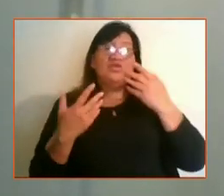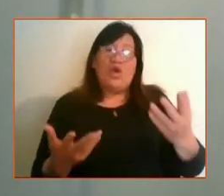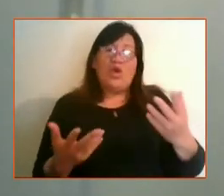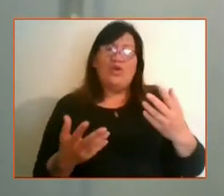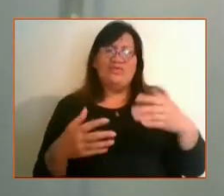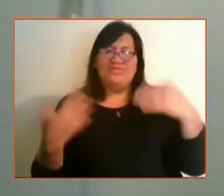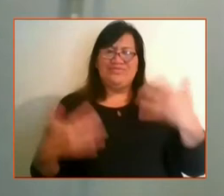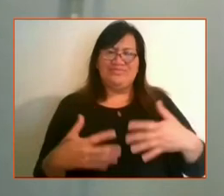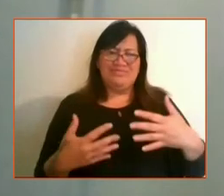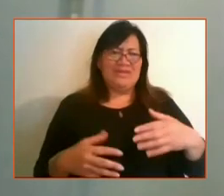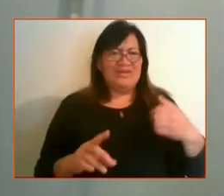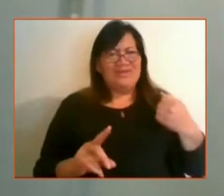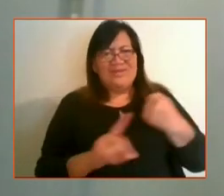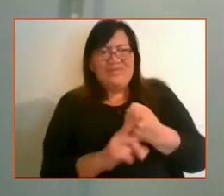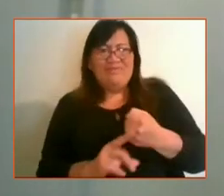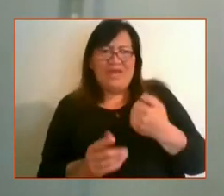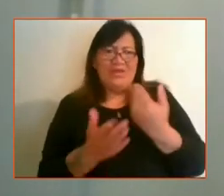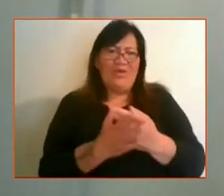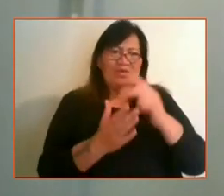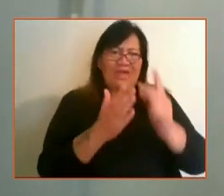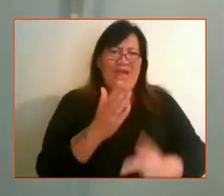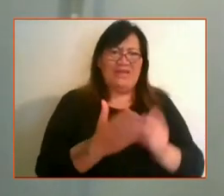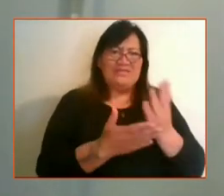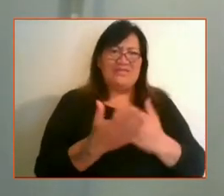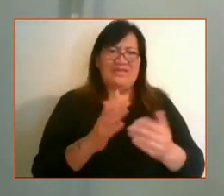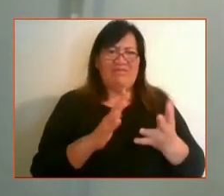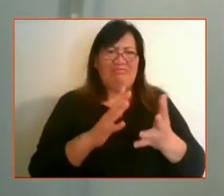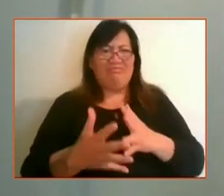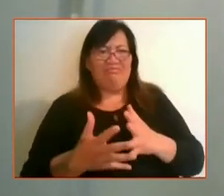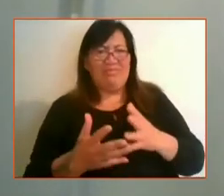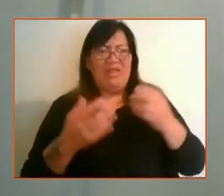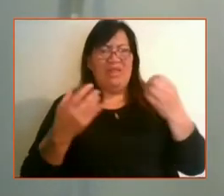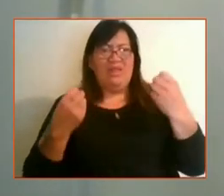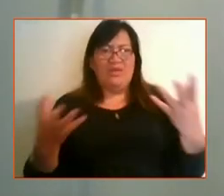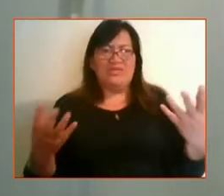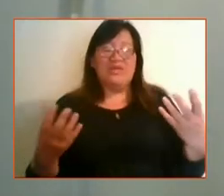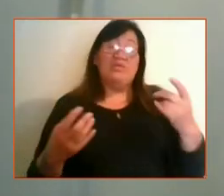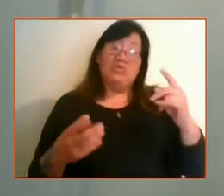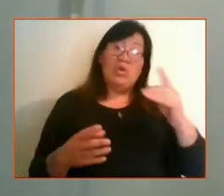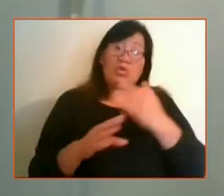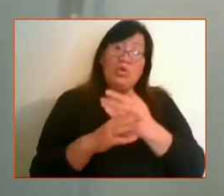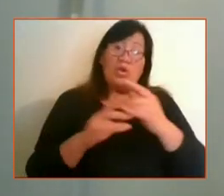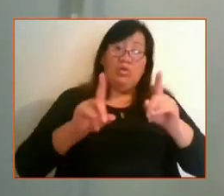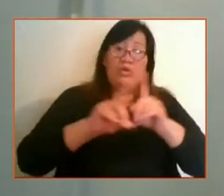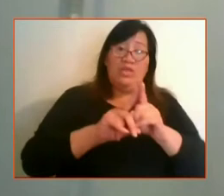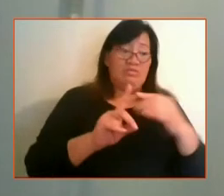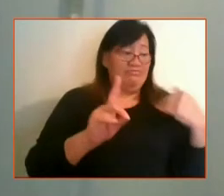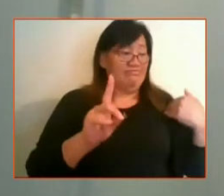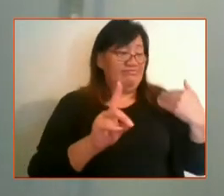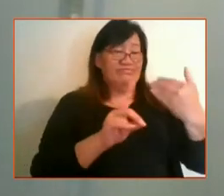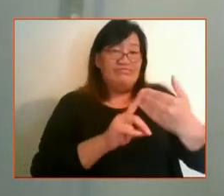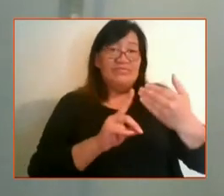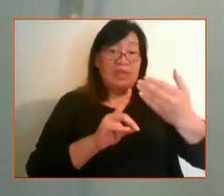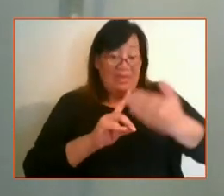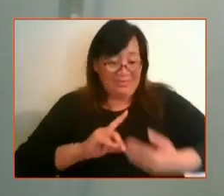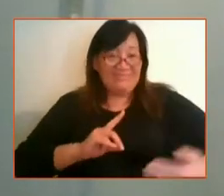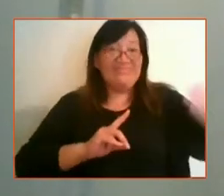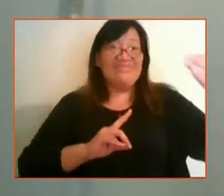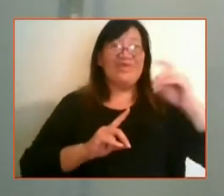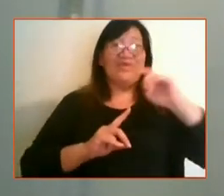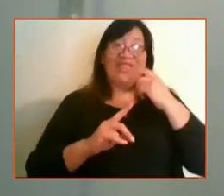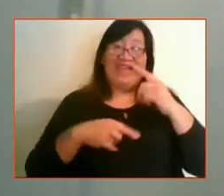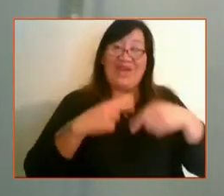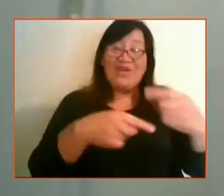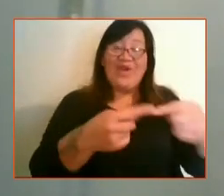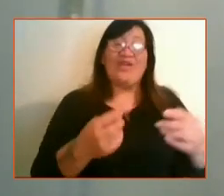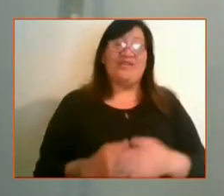by COVID, and we want to continue to work hard alongside our art sector to get us through this period, not just